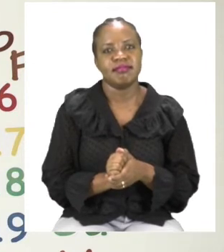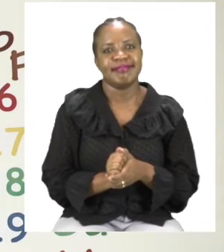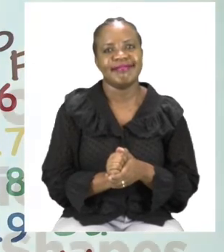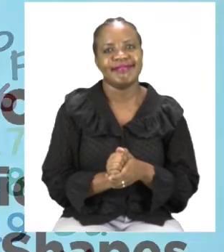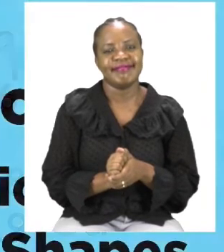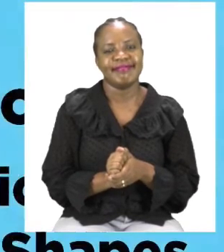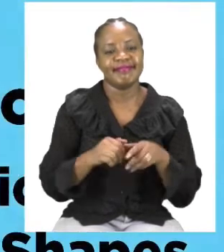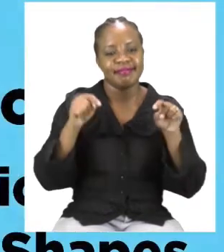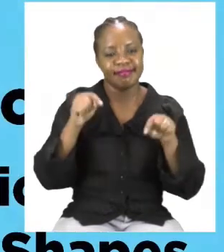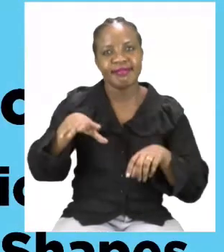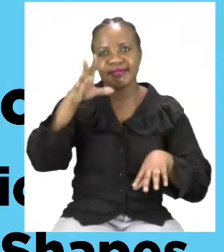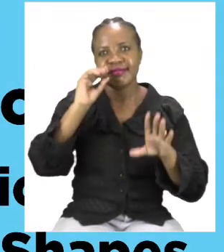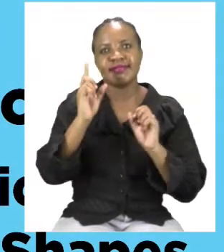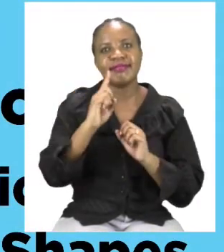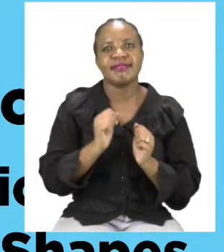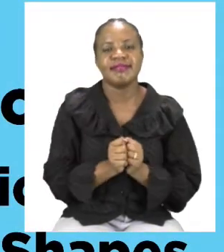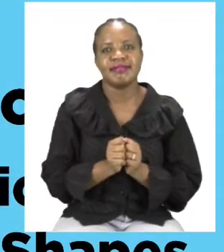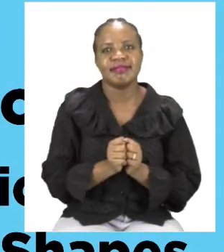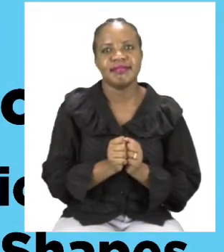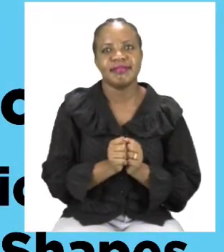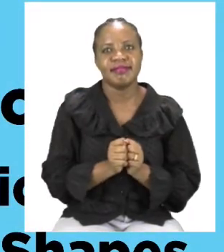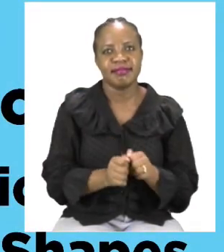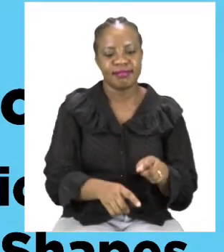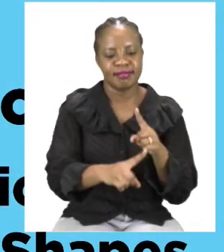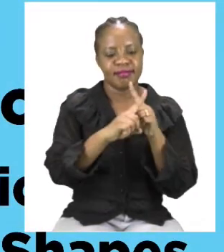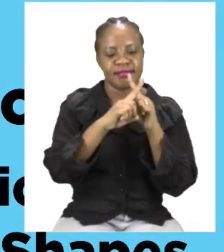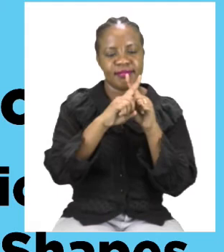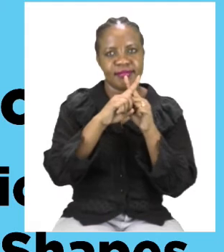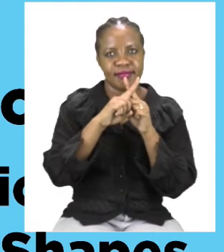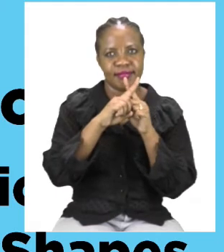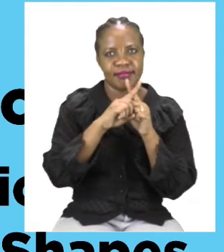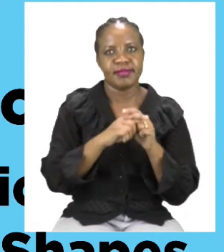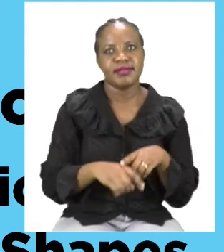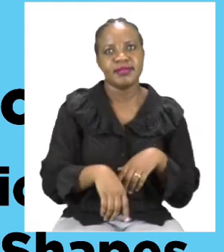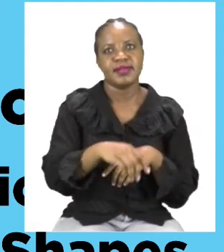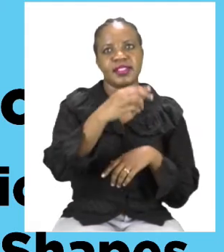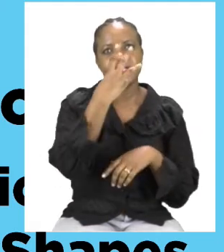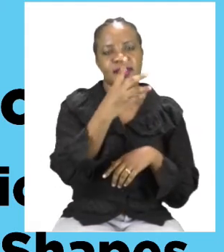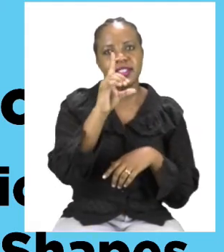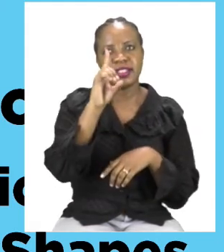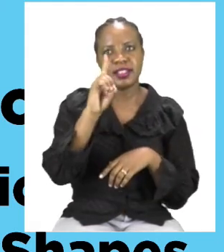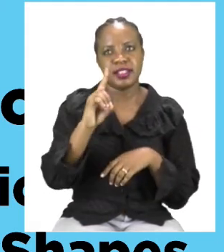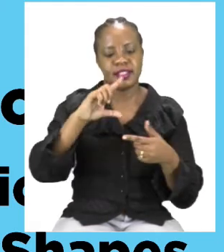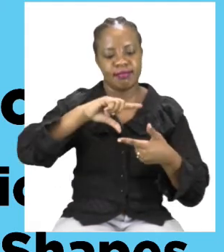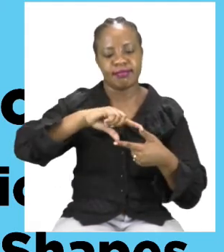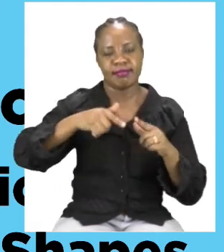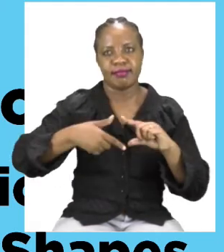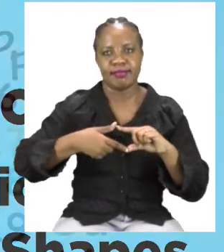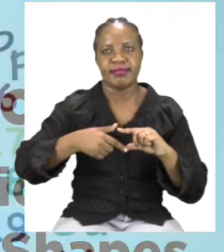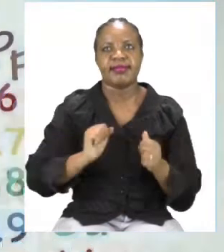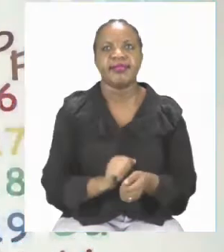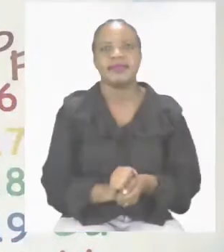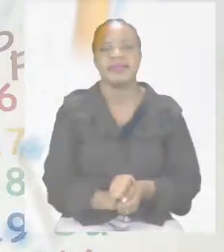For today's lesson, we will be doing multiplication and 3D